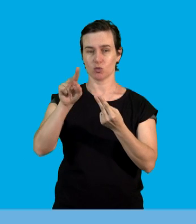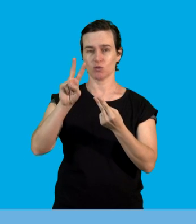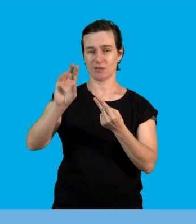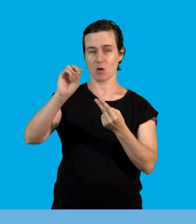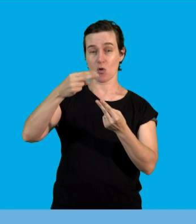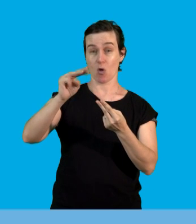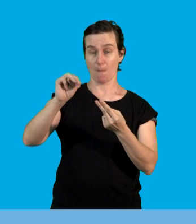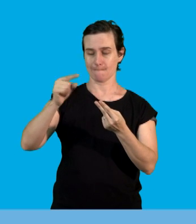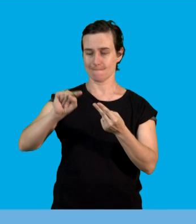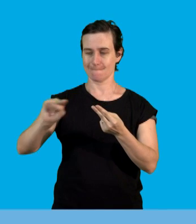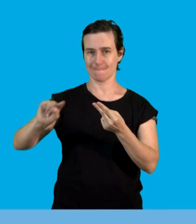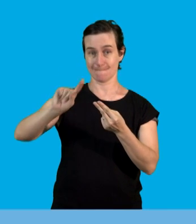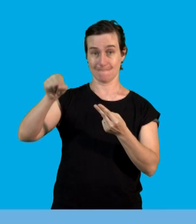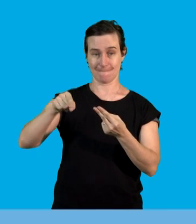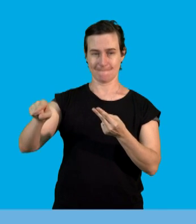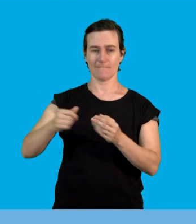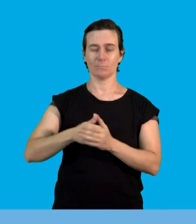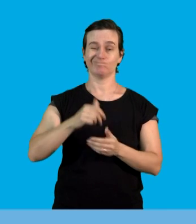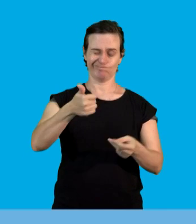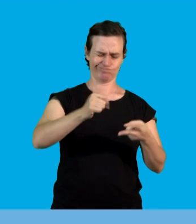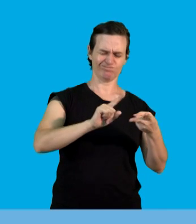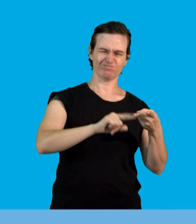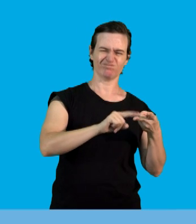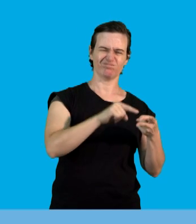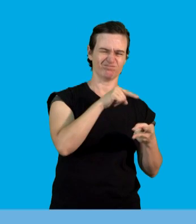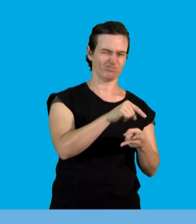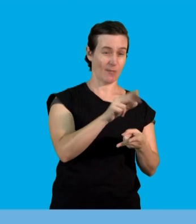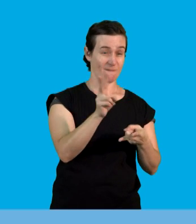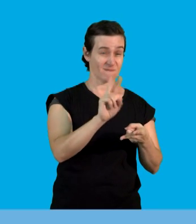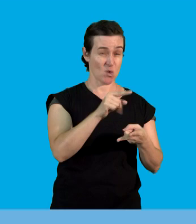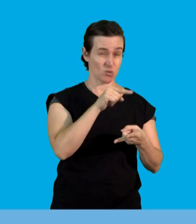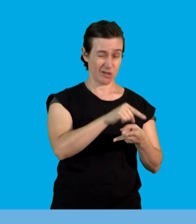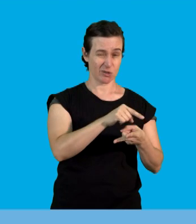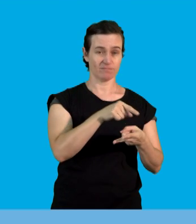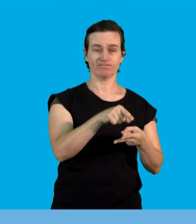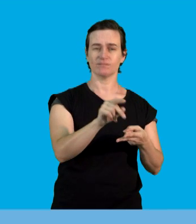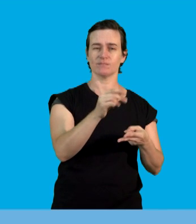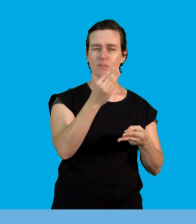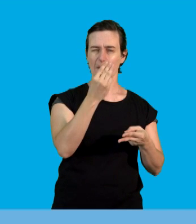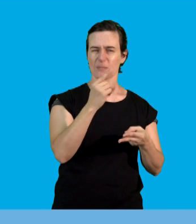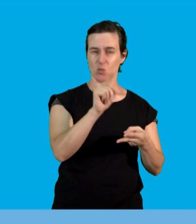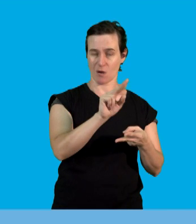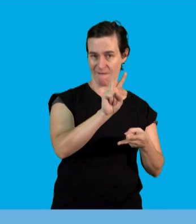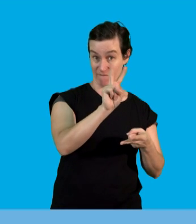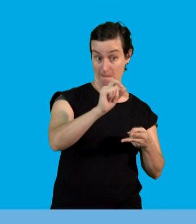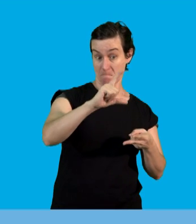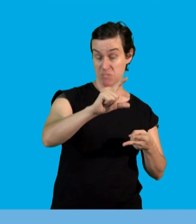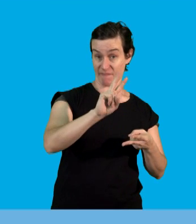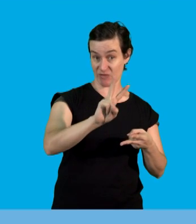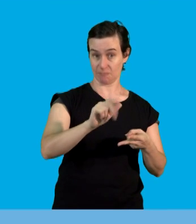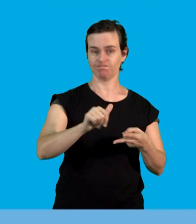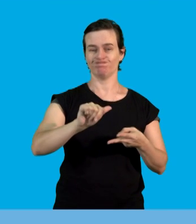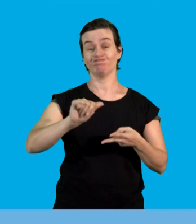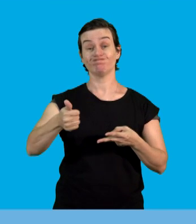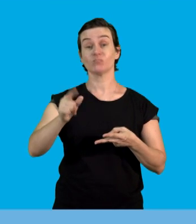there. And then another quantity that we looked at was the voltage. Our voltage has a symbol V, capital letter V, and the